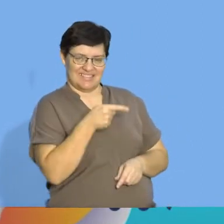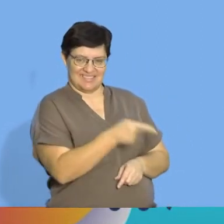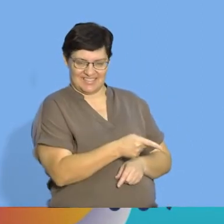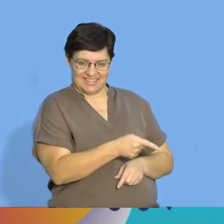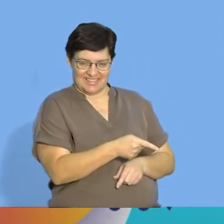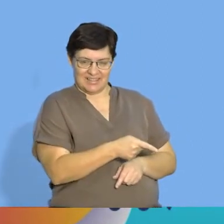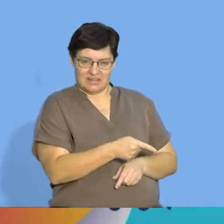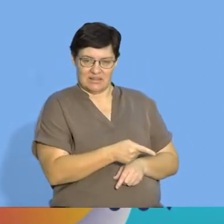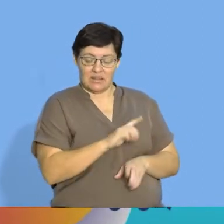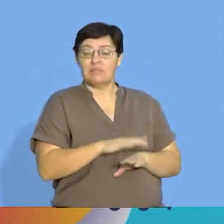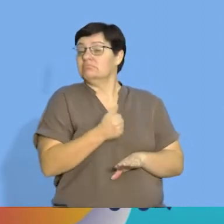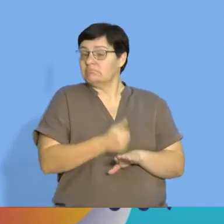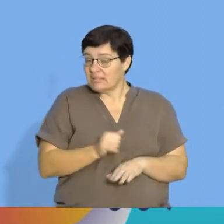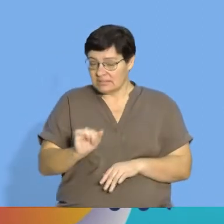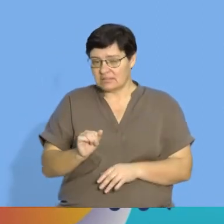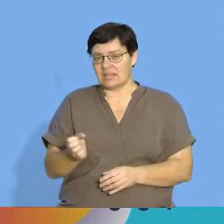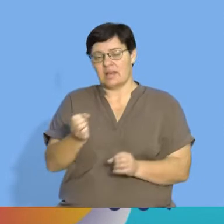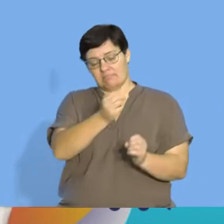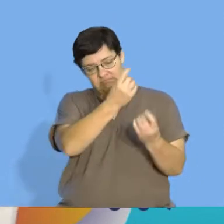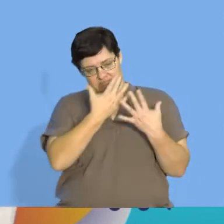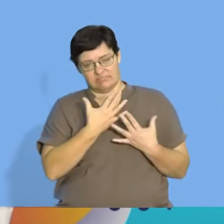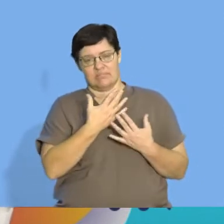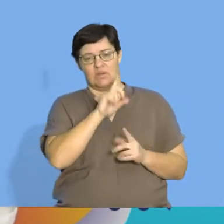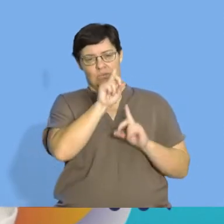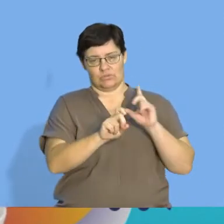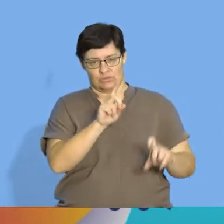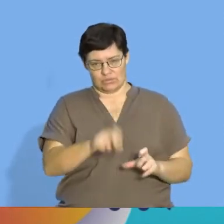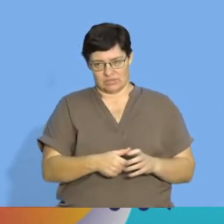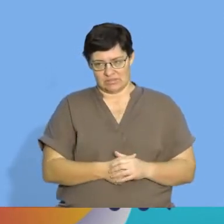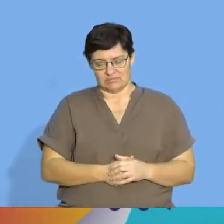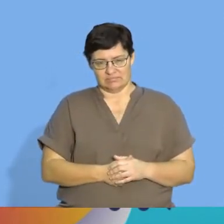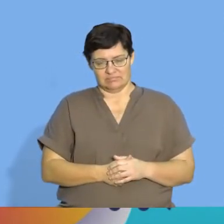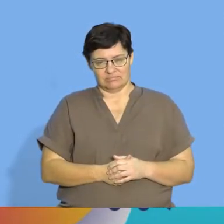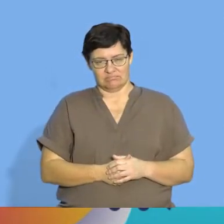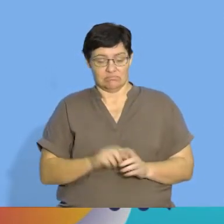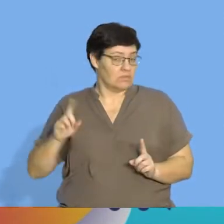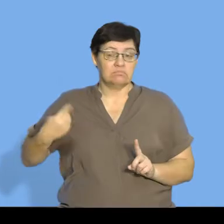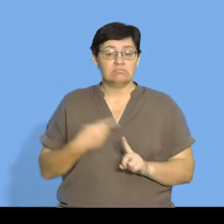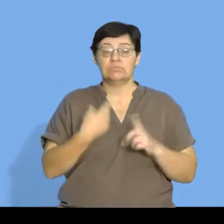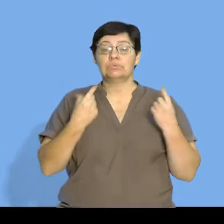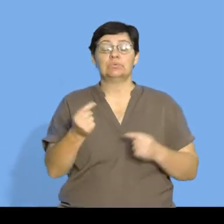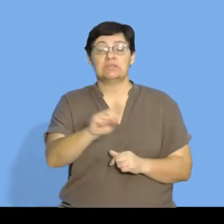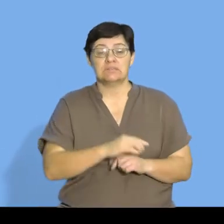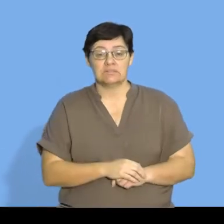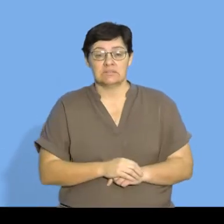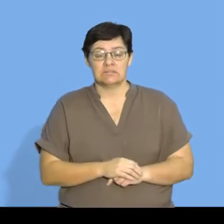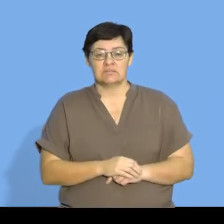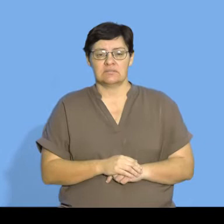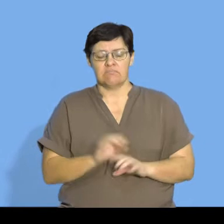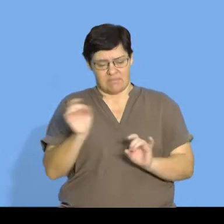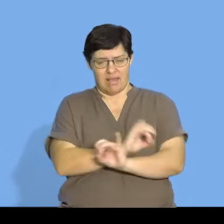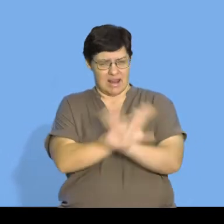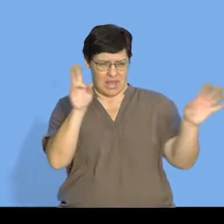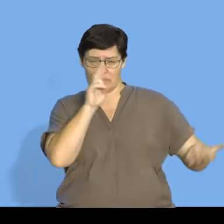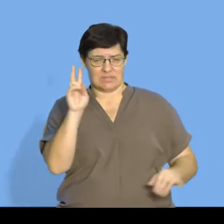answer the questions based on the questions that are given to you. Okay, so what have we done? Clearly you